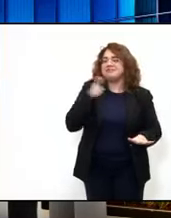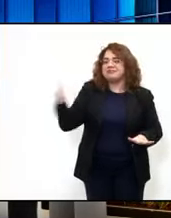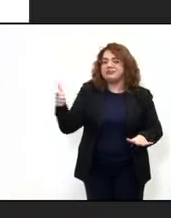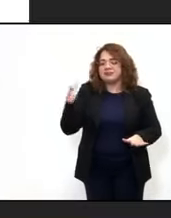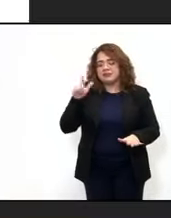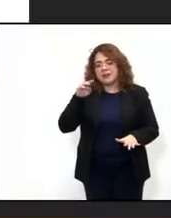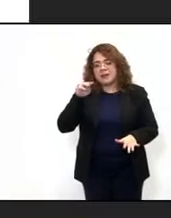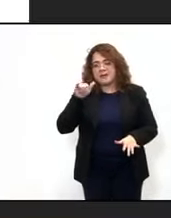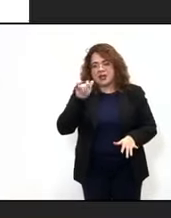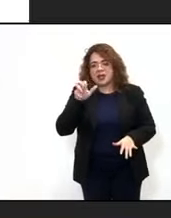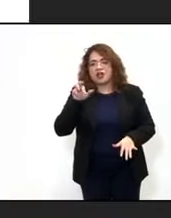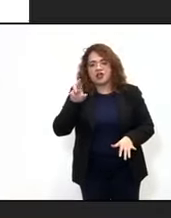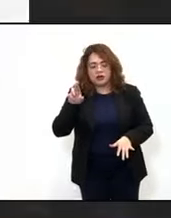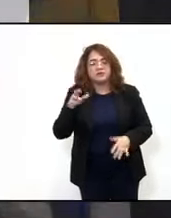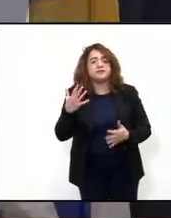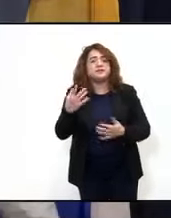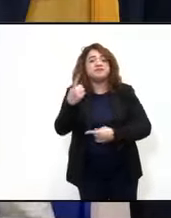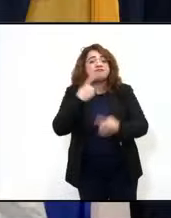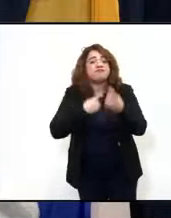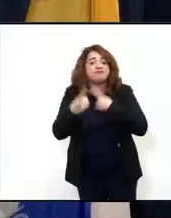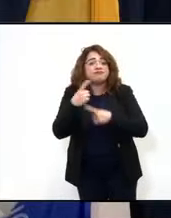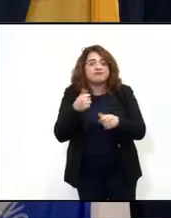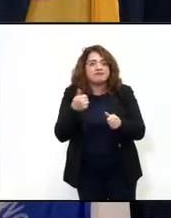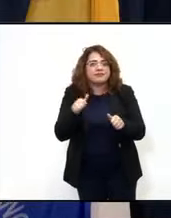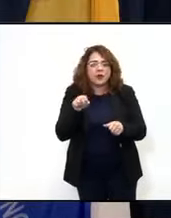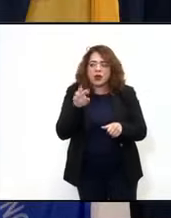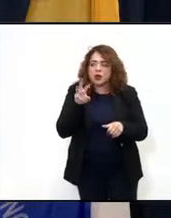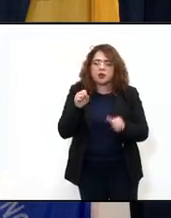Thank you. If there's questions for Kelly or for me, we can do those.